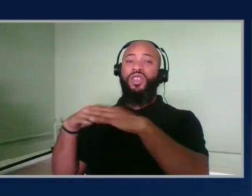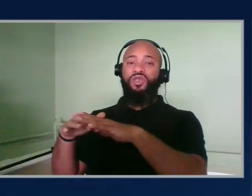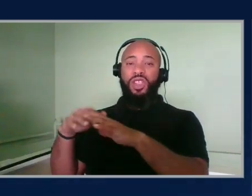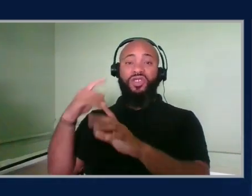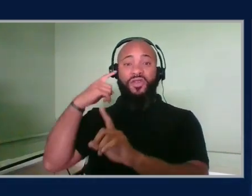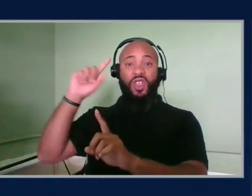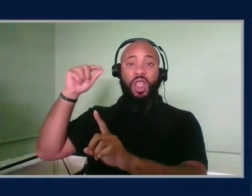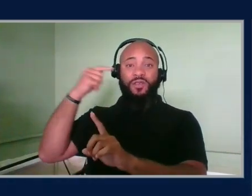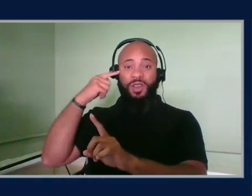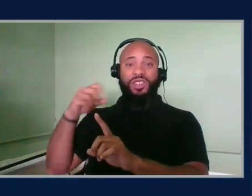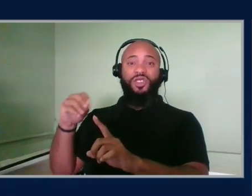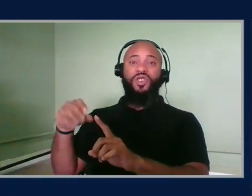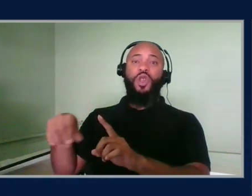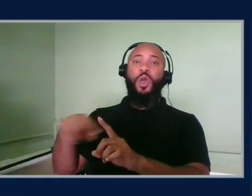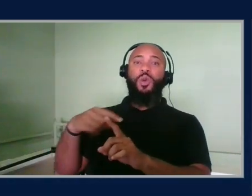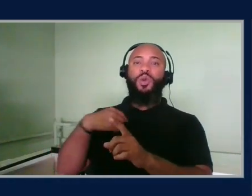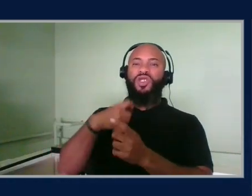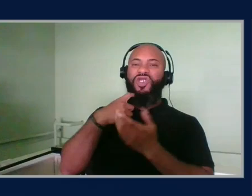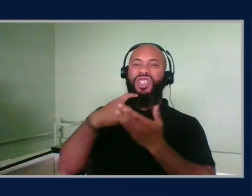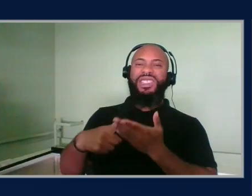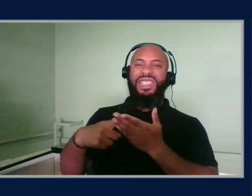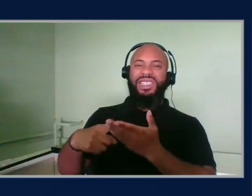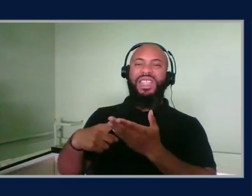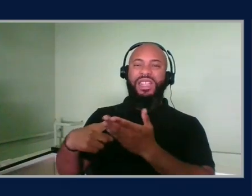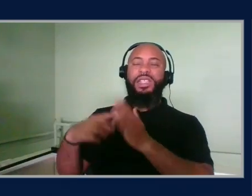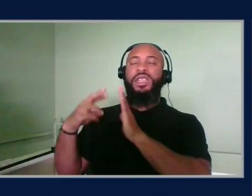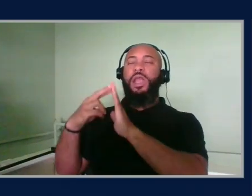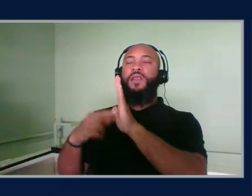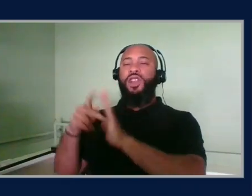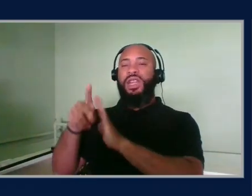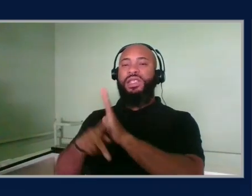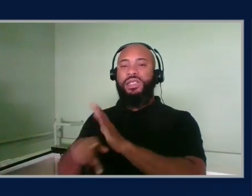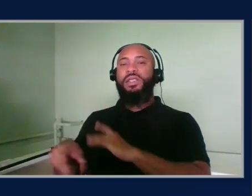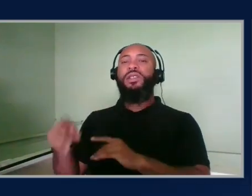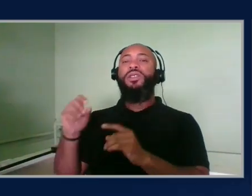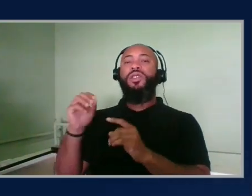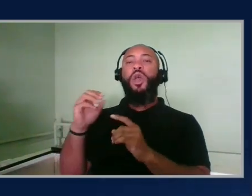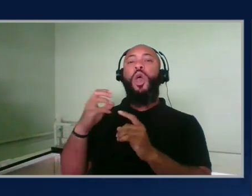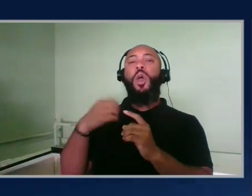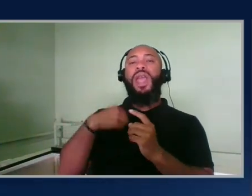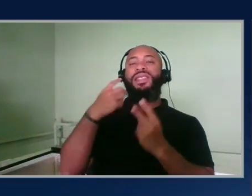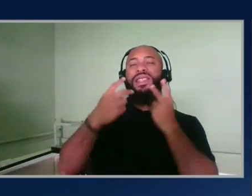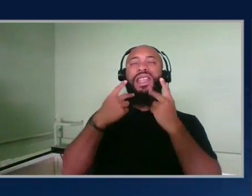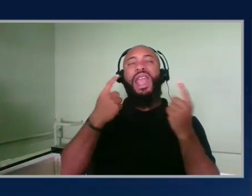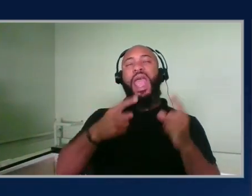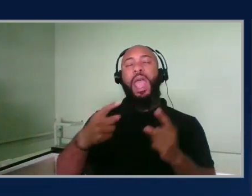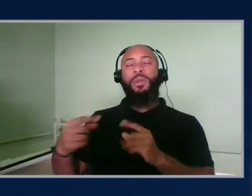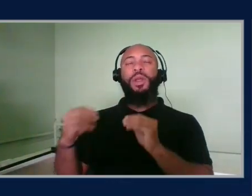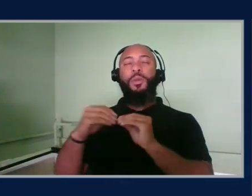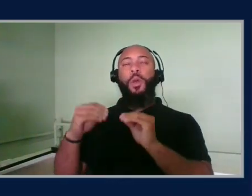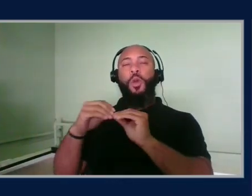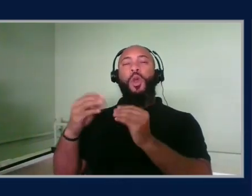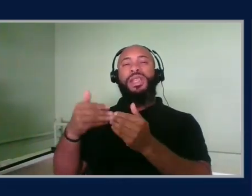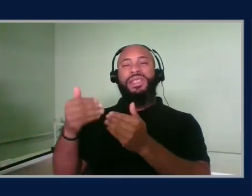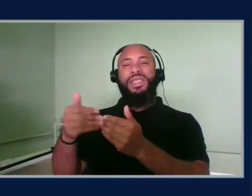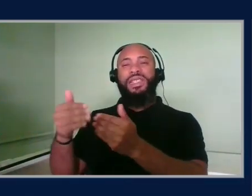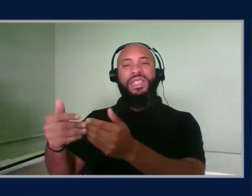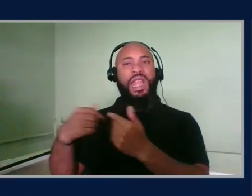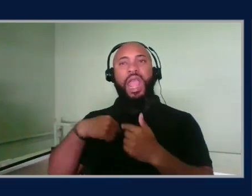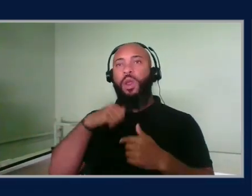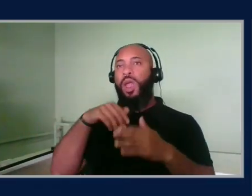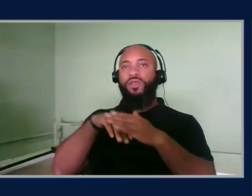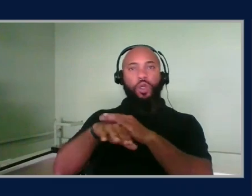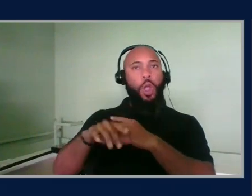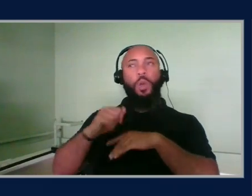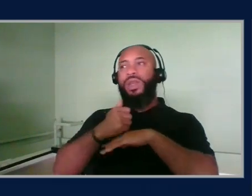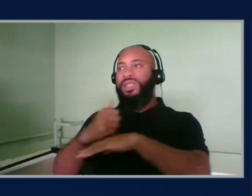So, I mean, I see it constantly happening, making it easier and easier for Yep. Yeah. you know. I don't have to go in and set all this up. It Yeah. sets